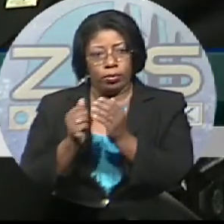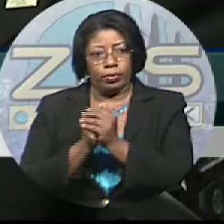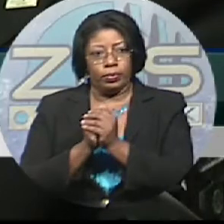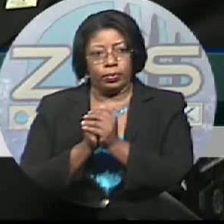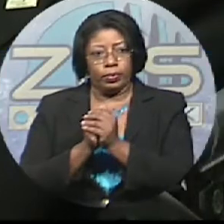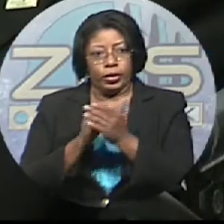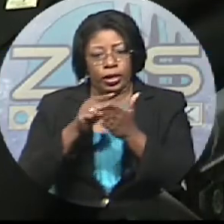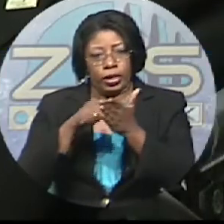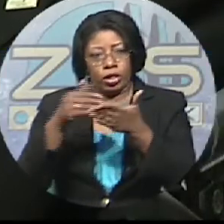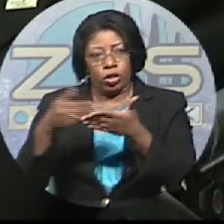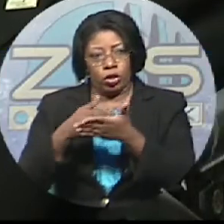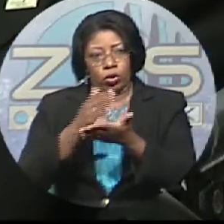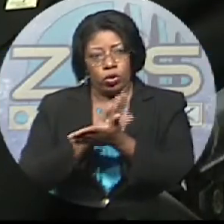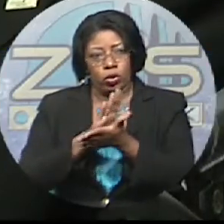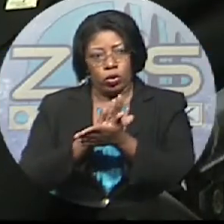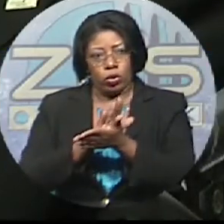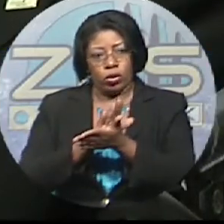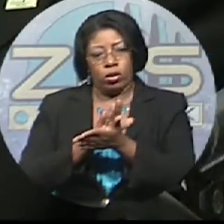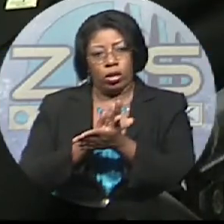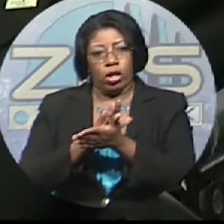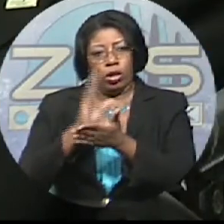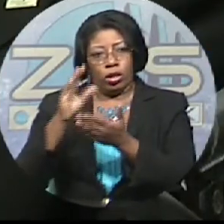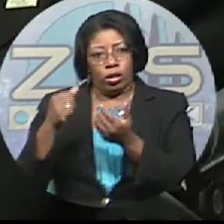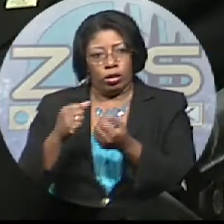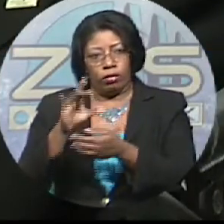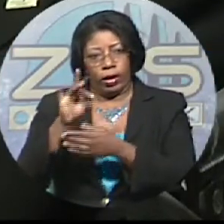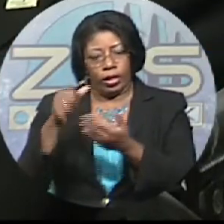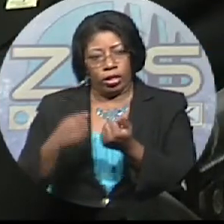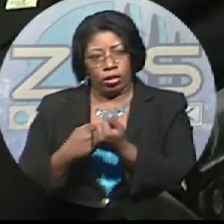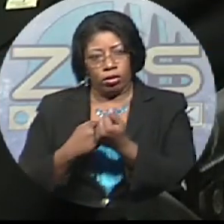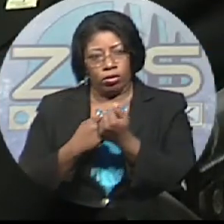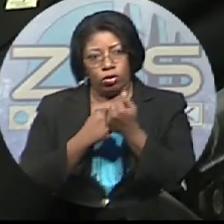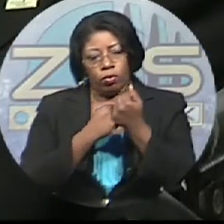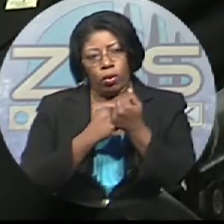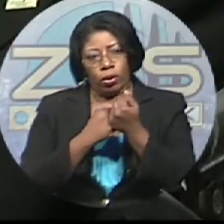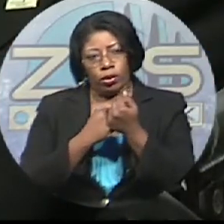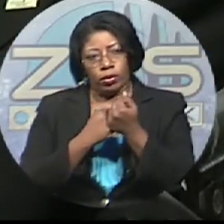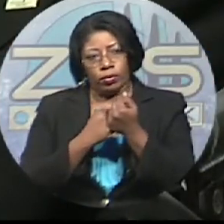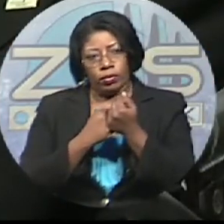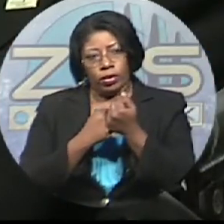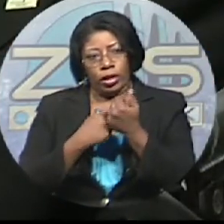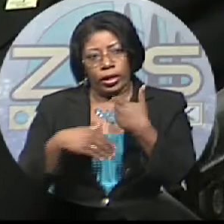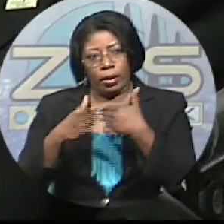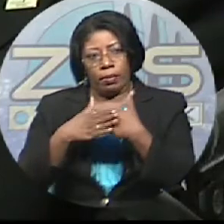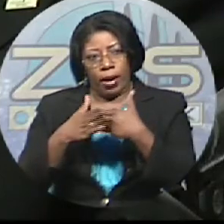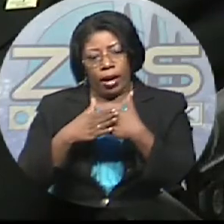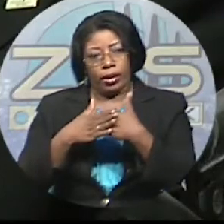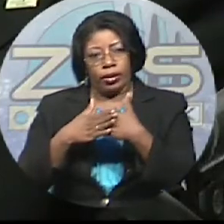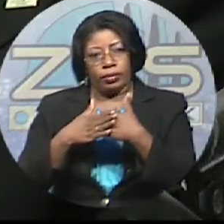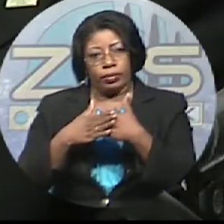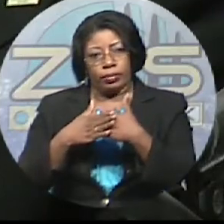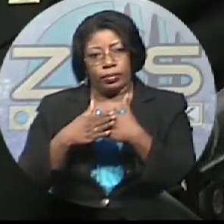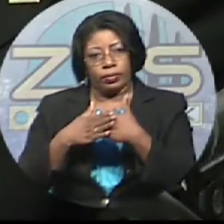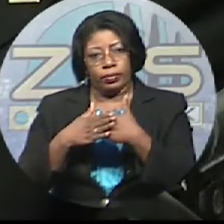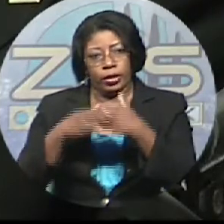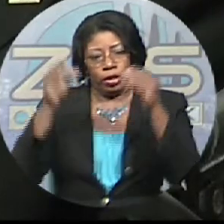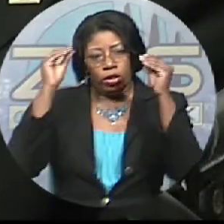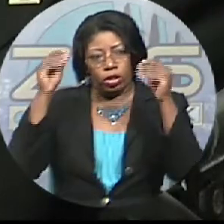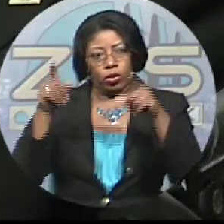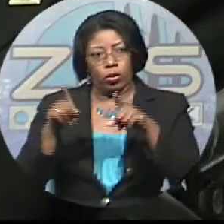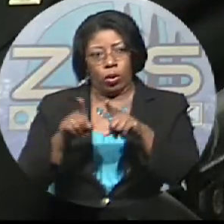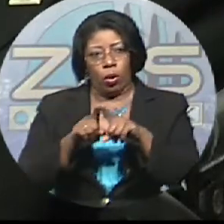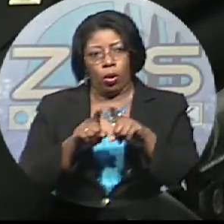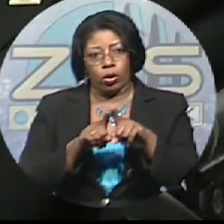will now find the help and support they need to close the gap and get back on track. Teachers will